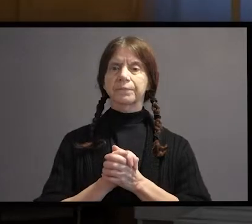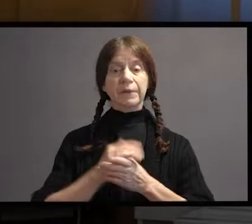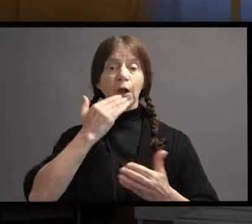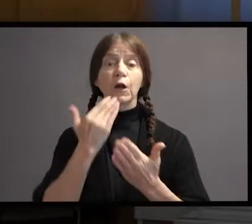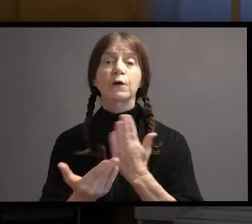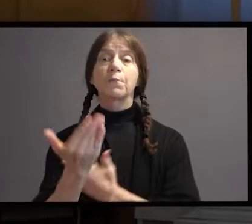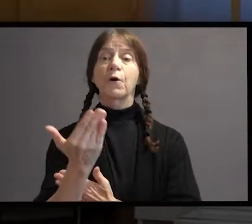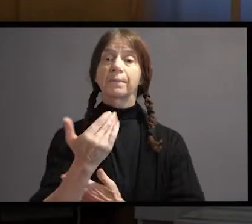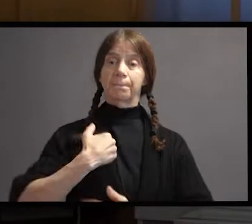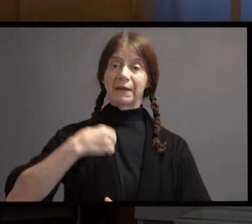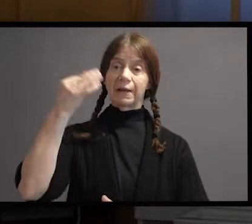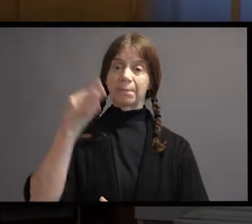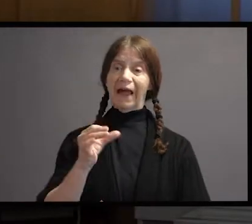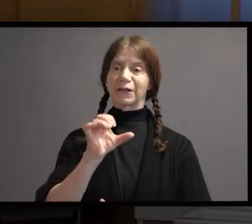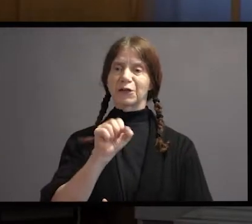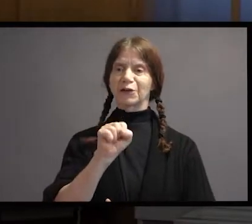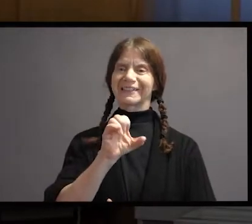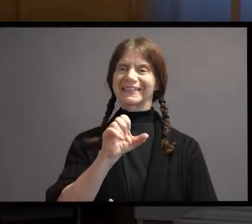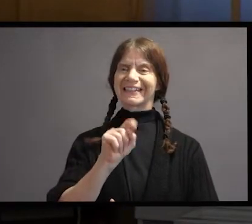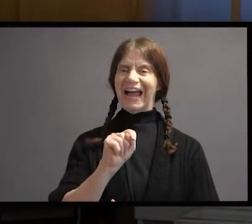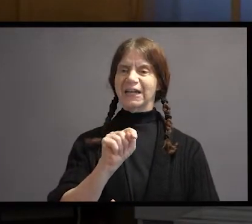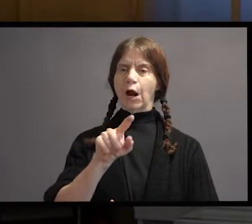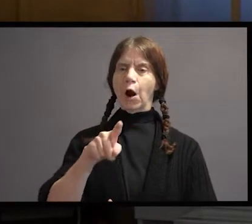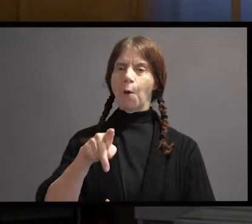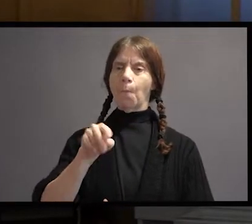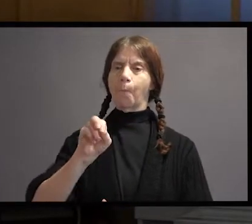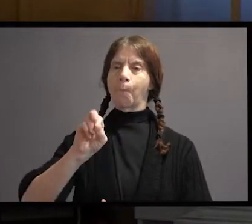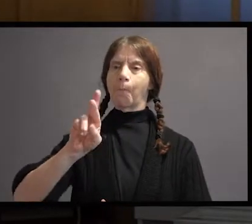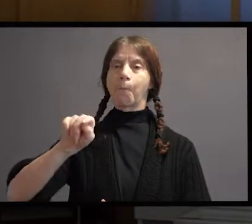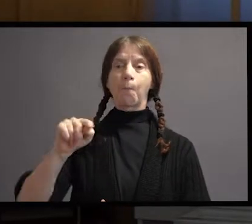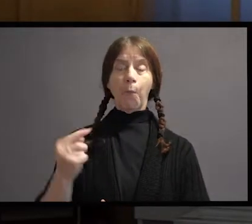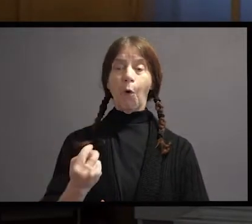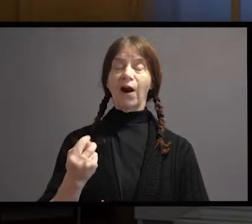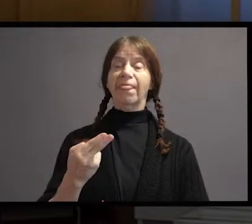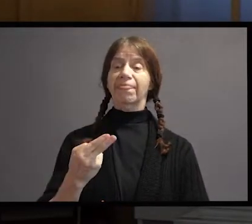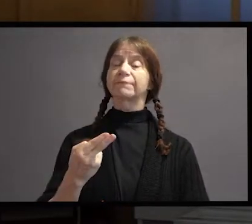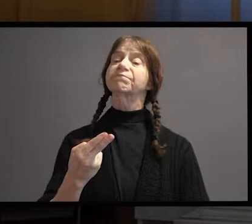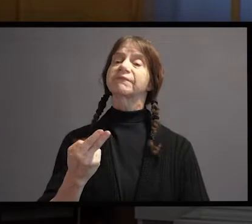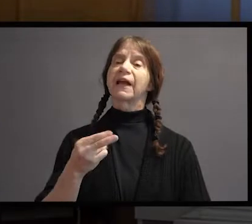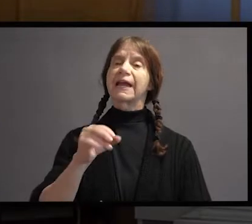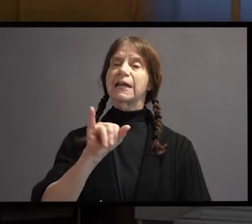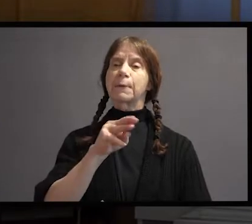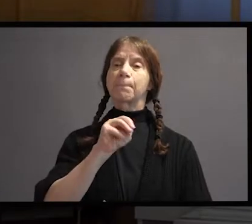Good morning. I'm Pastor Scott Porath from Emmanuel Lutheran Church in Eagle, Nebraska.